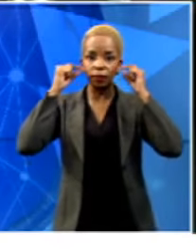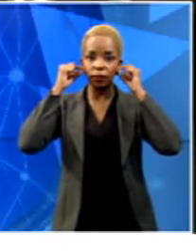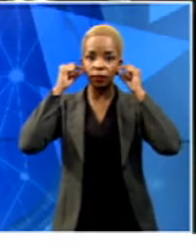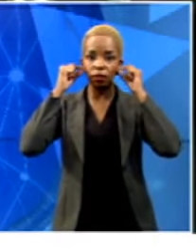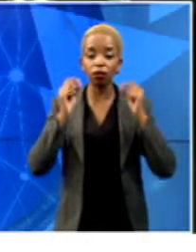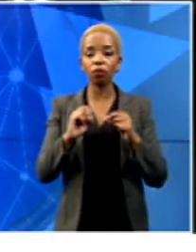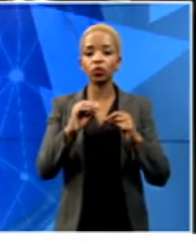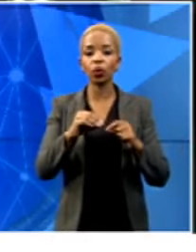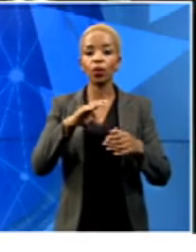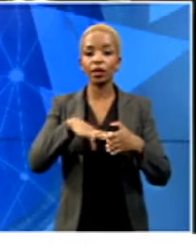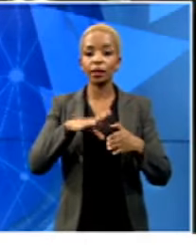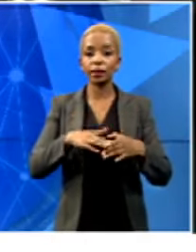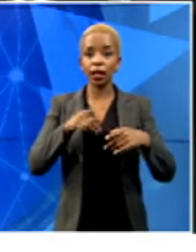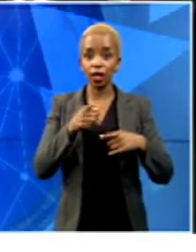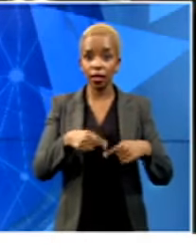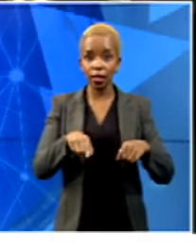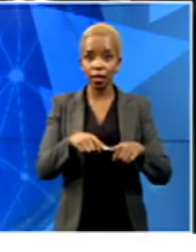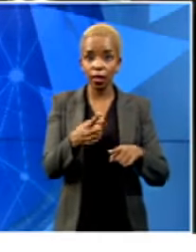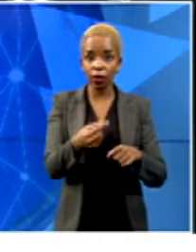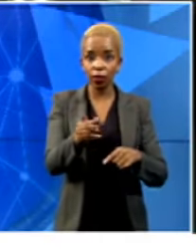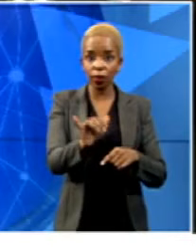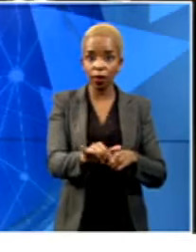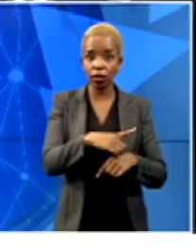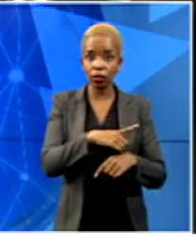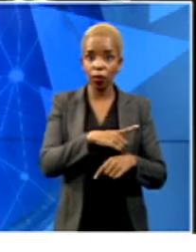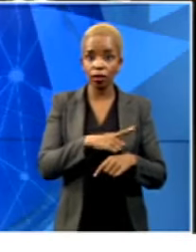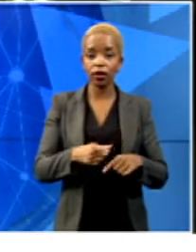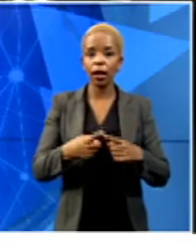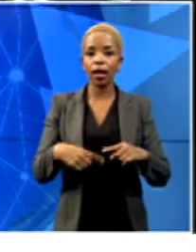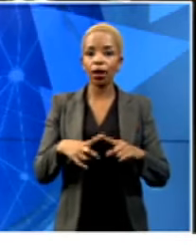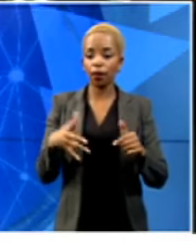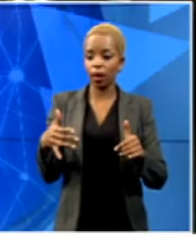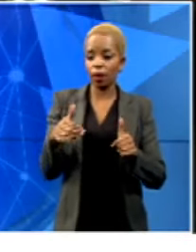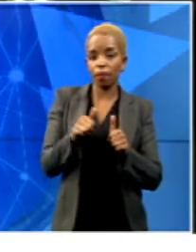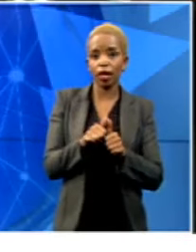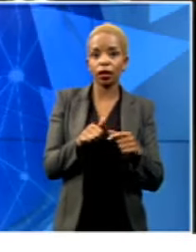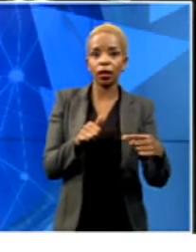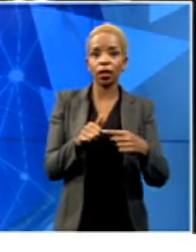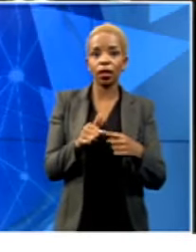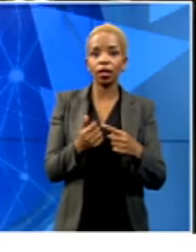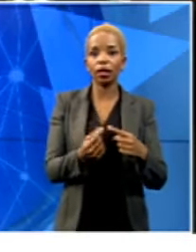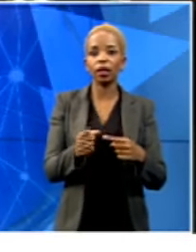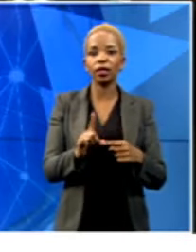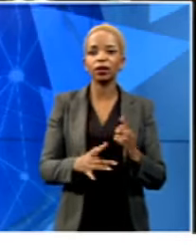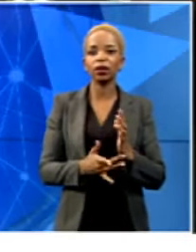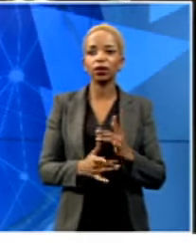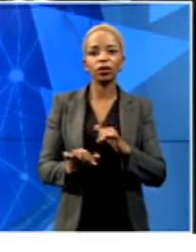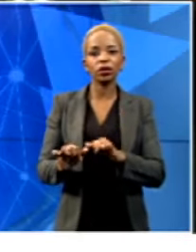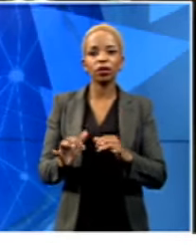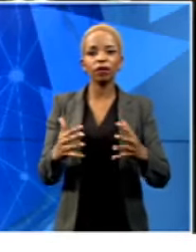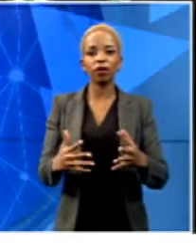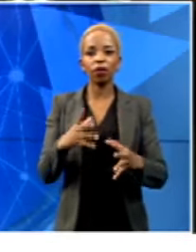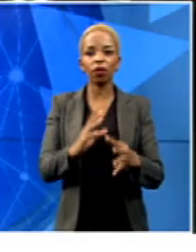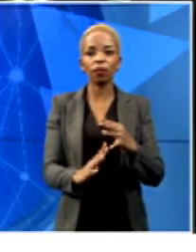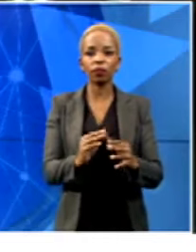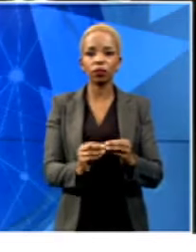to do that is because our partner in SHOUT4MASKS, this wonderful company called SMD Technologies, is securing these masks